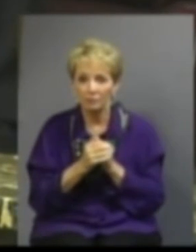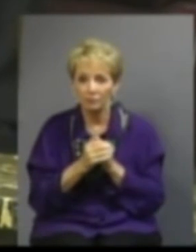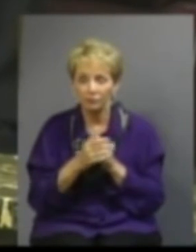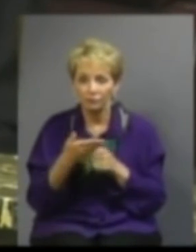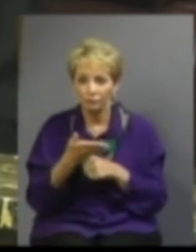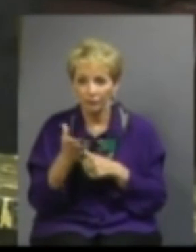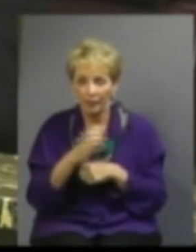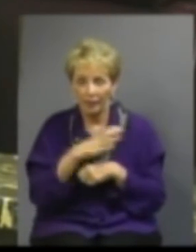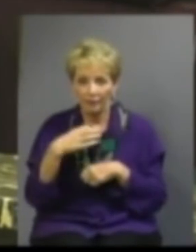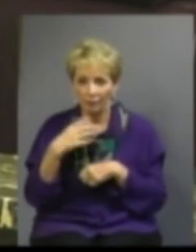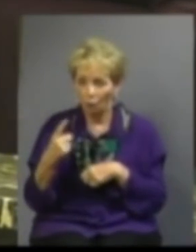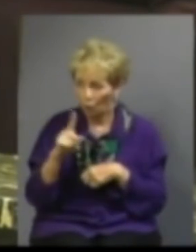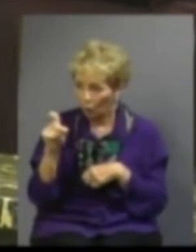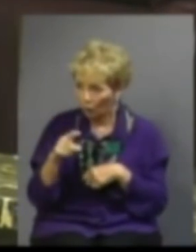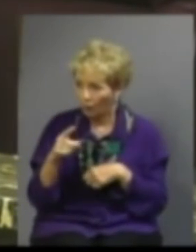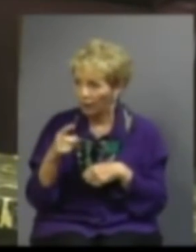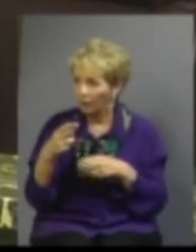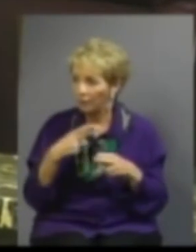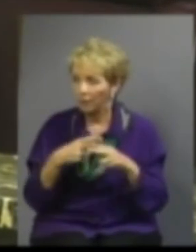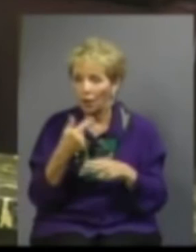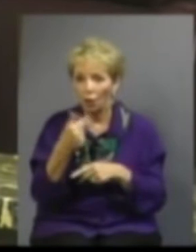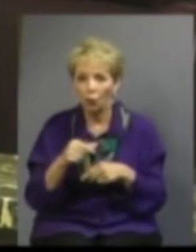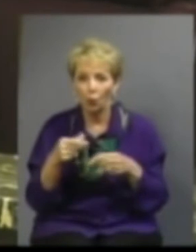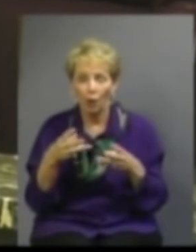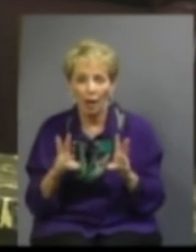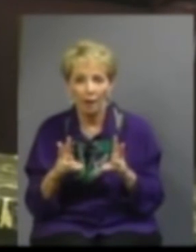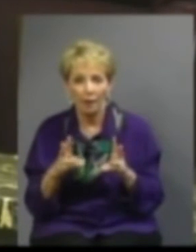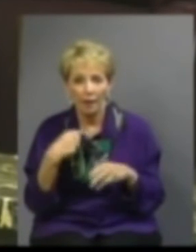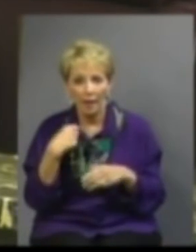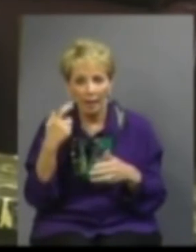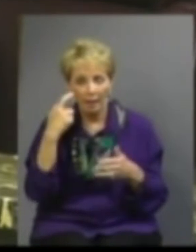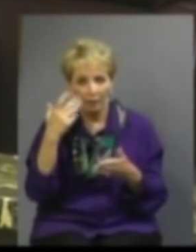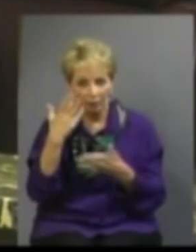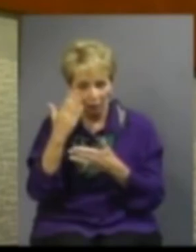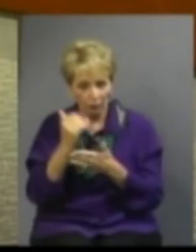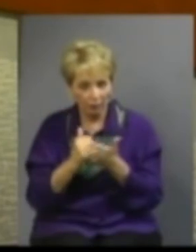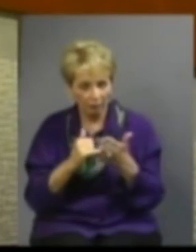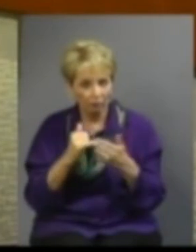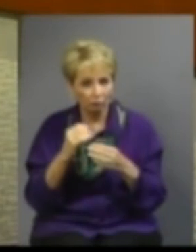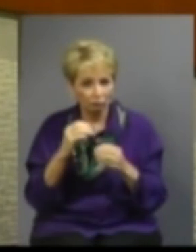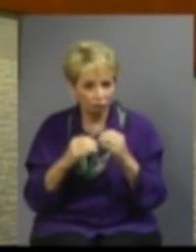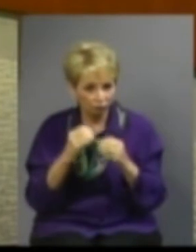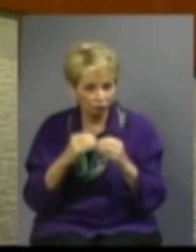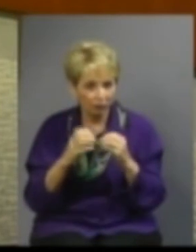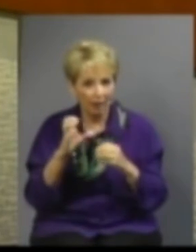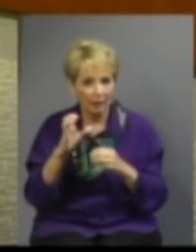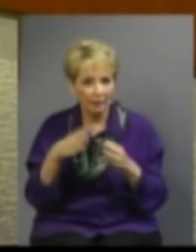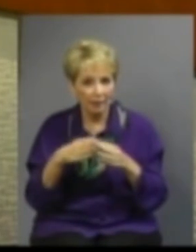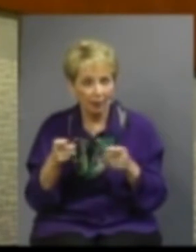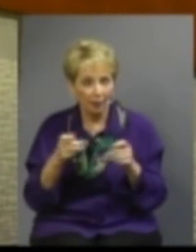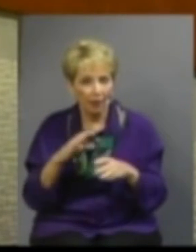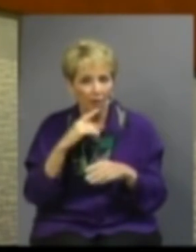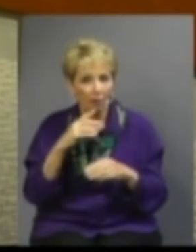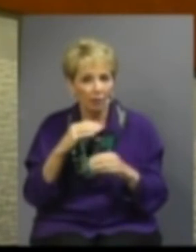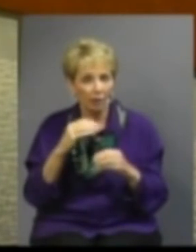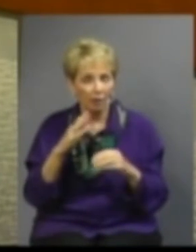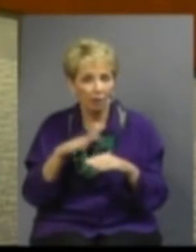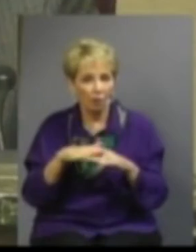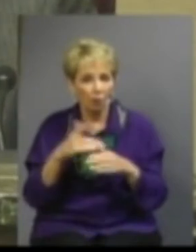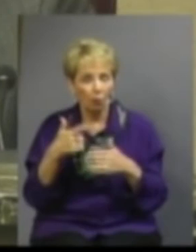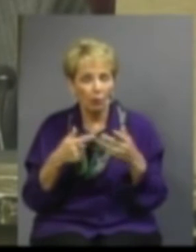council? Mayor, I had one question concerning the Greenway. I know there's been some construction. Maybe the city manager could give us an update on the construction